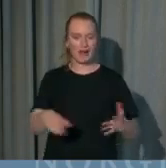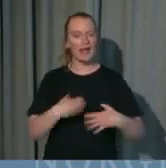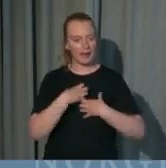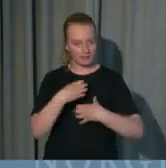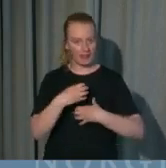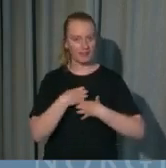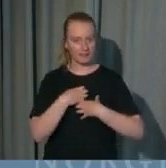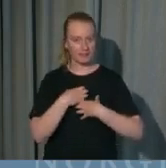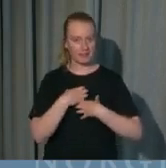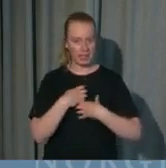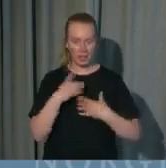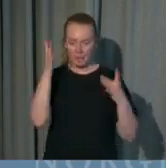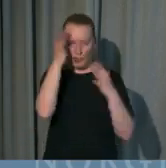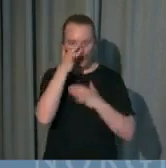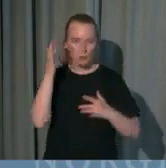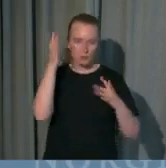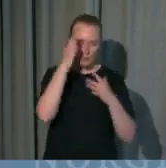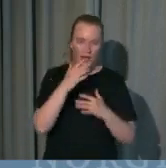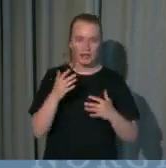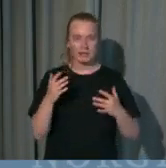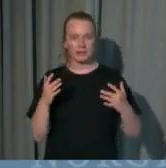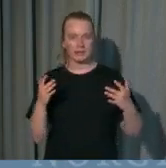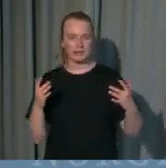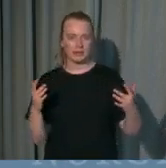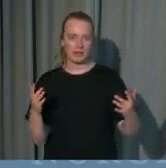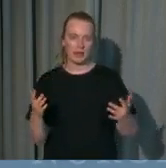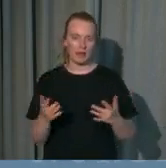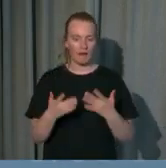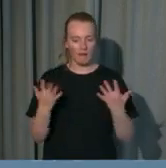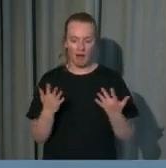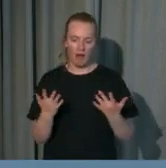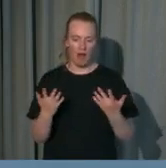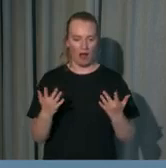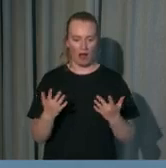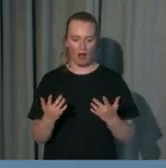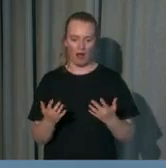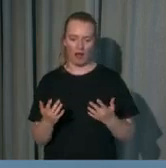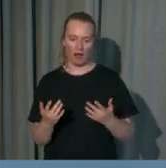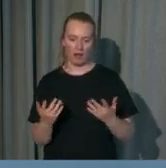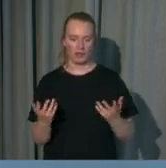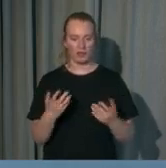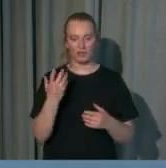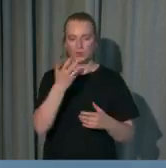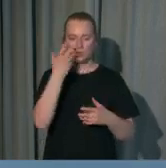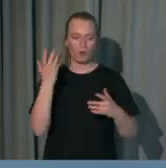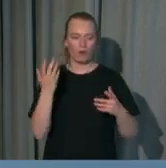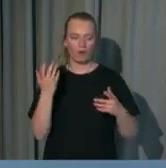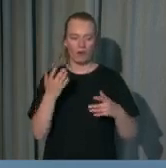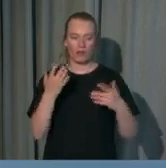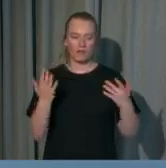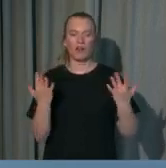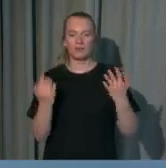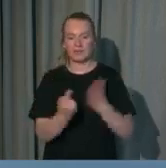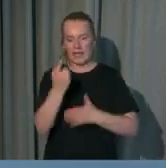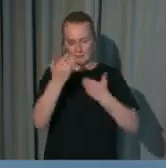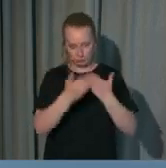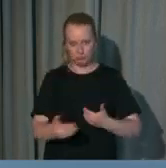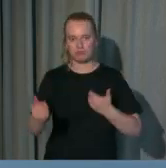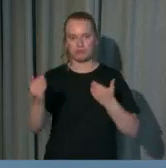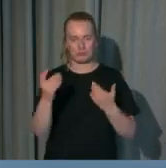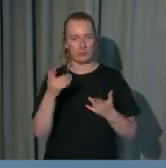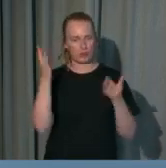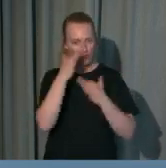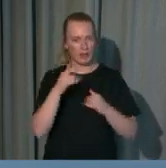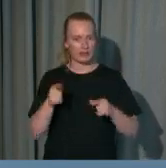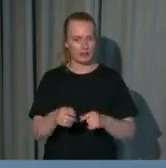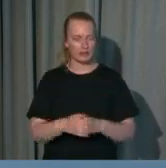and worried about what summer life really means right now. So we have a common effort now to go on with our lives,